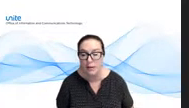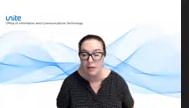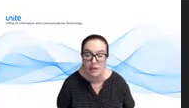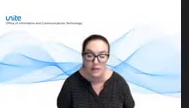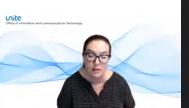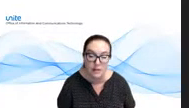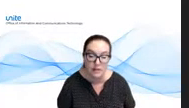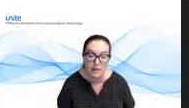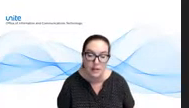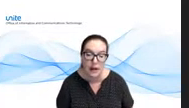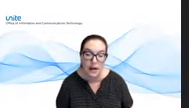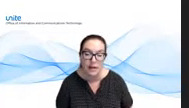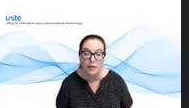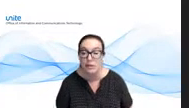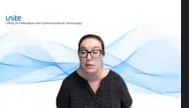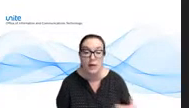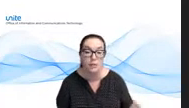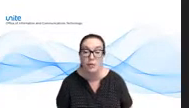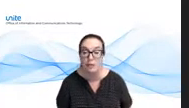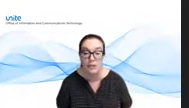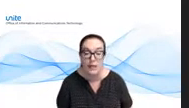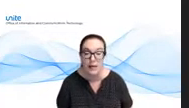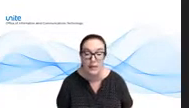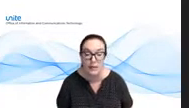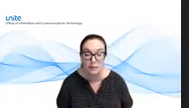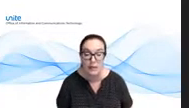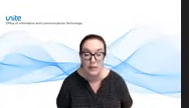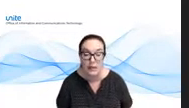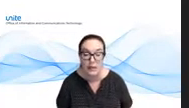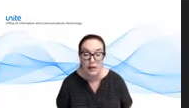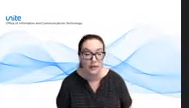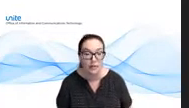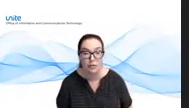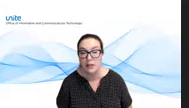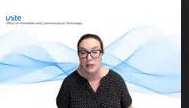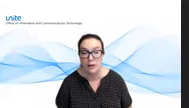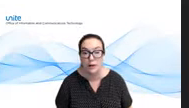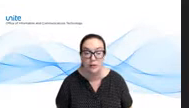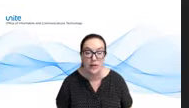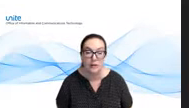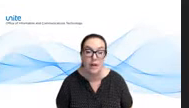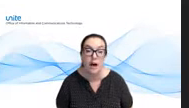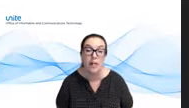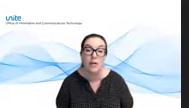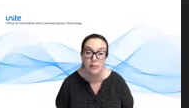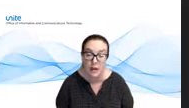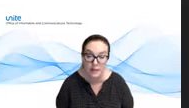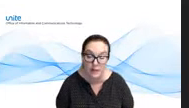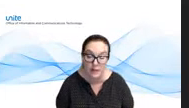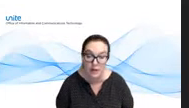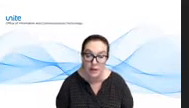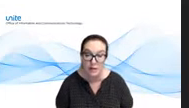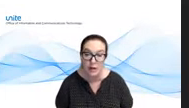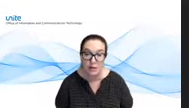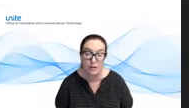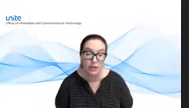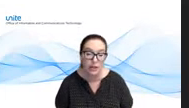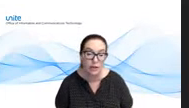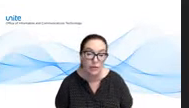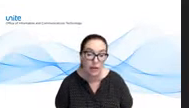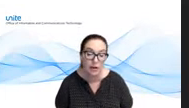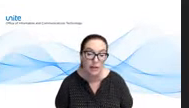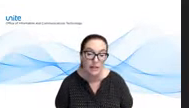the contractors and consultants that they hire sometimes don't understand accessibility. They certainly don't understand the other compliance